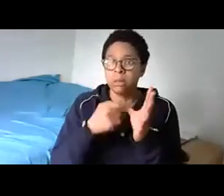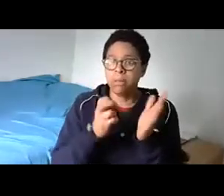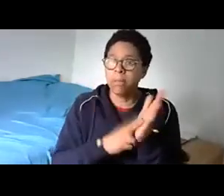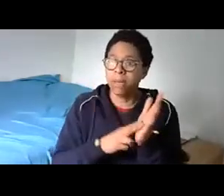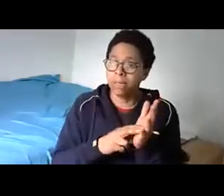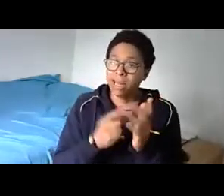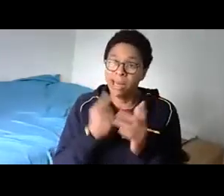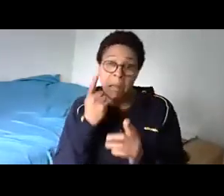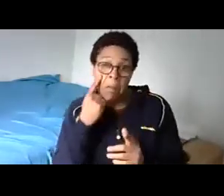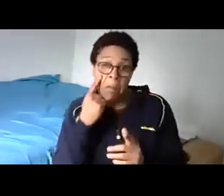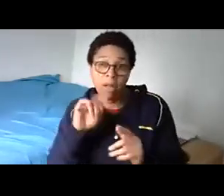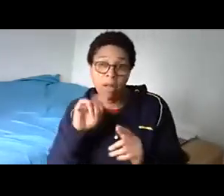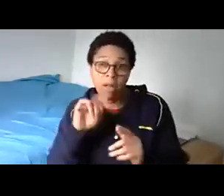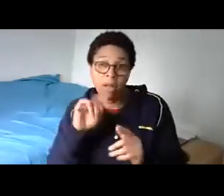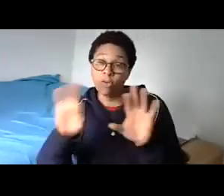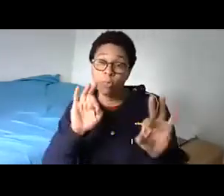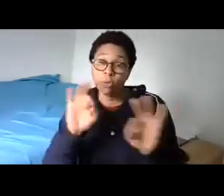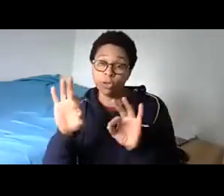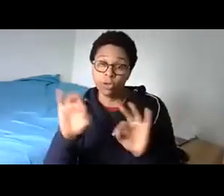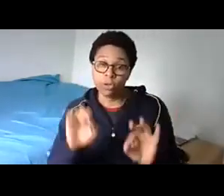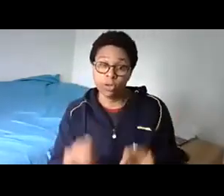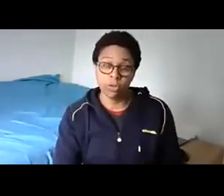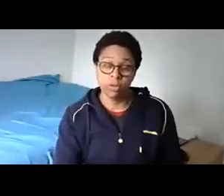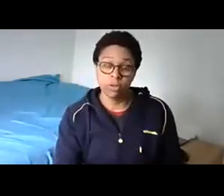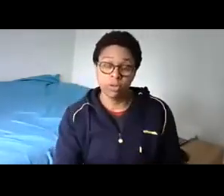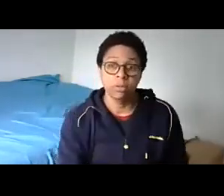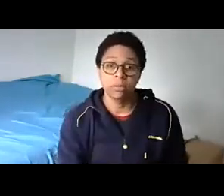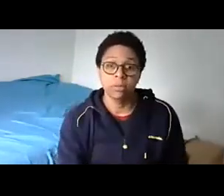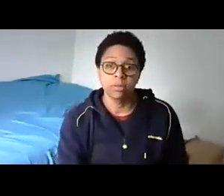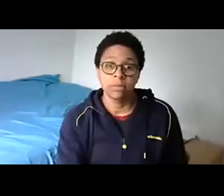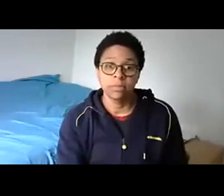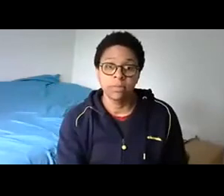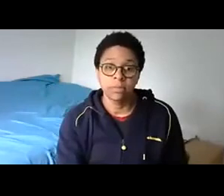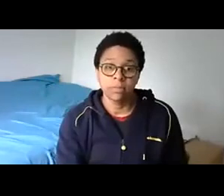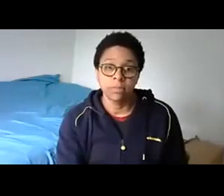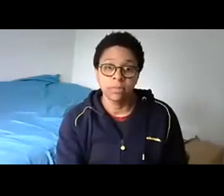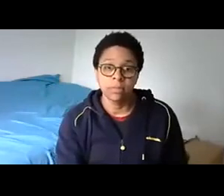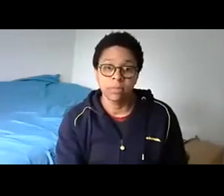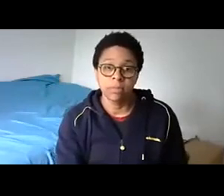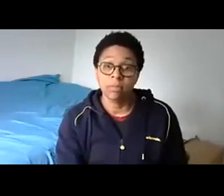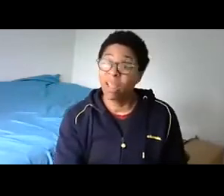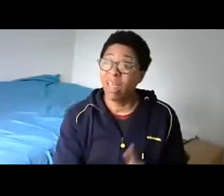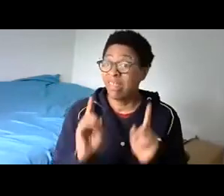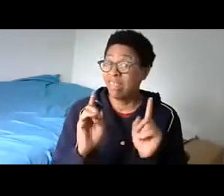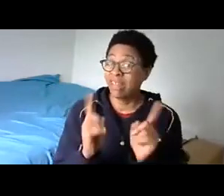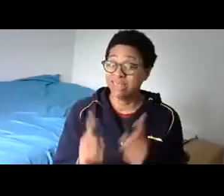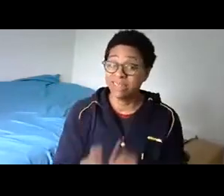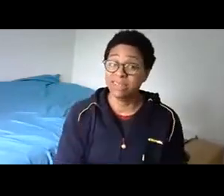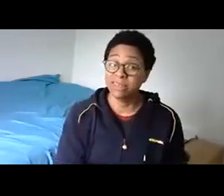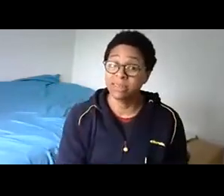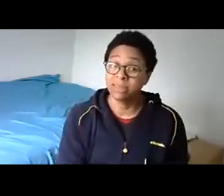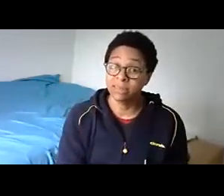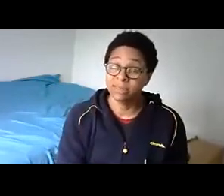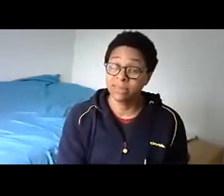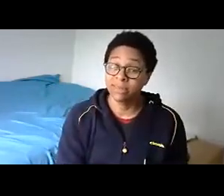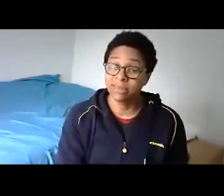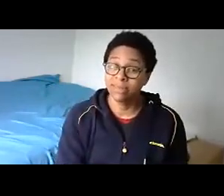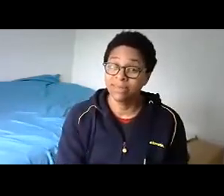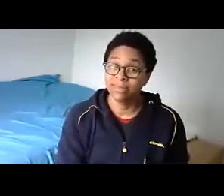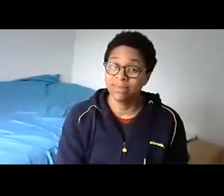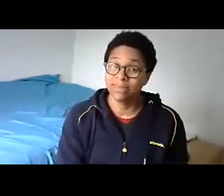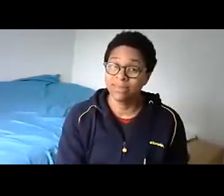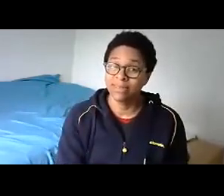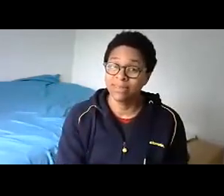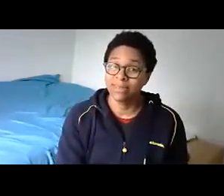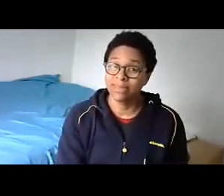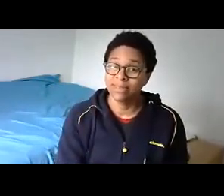you're really stuck. So yeah, that's it. I put a link here. We have a website where we